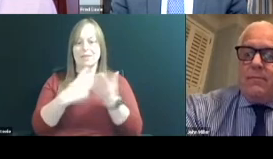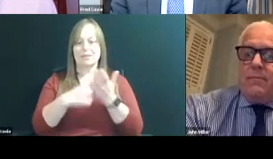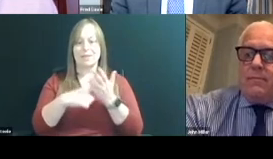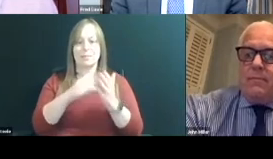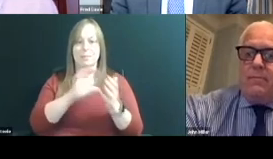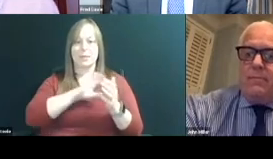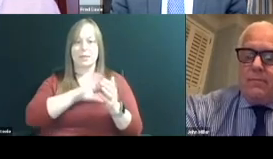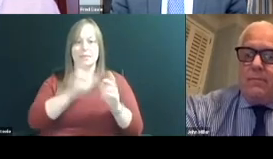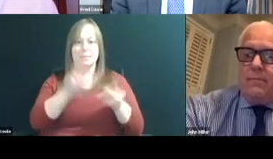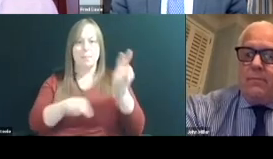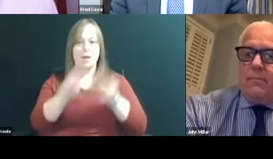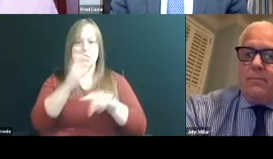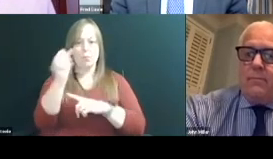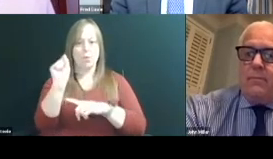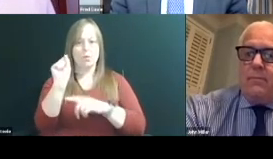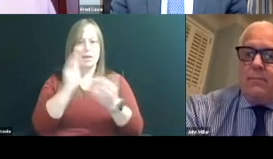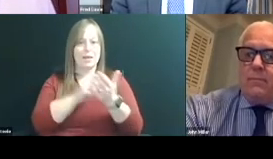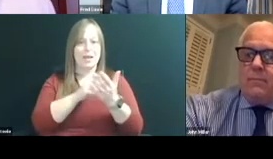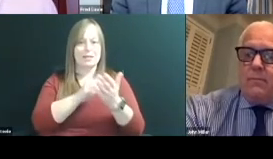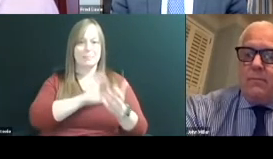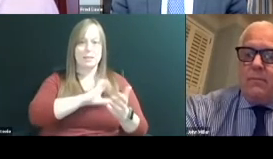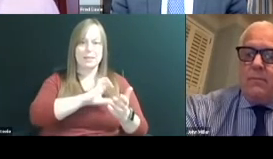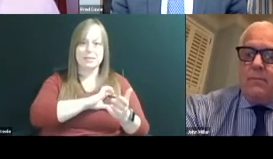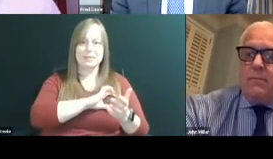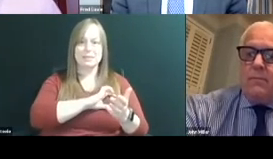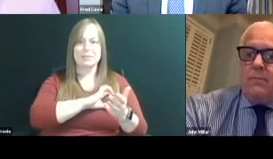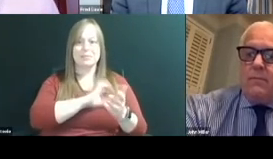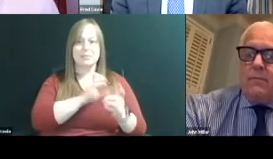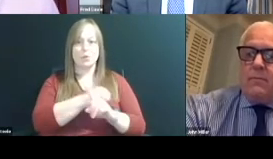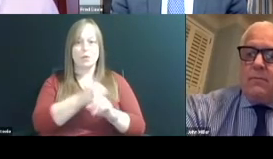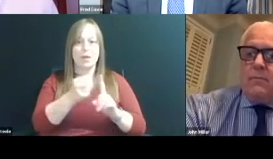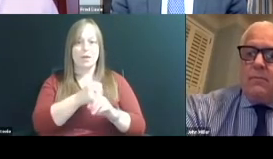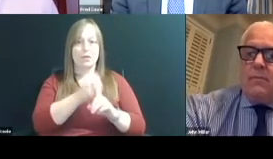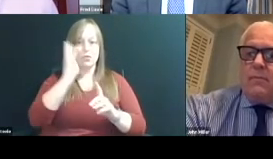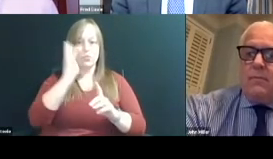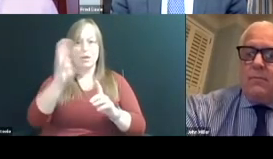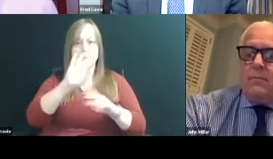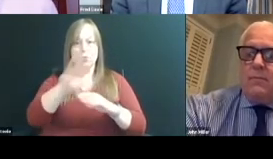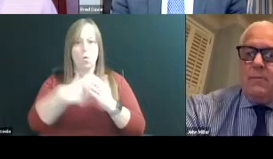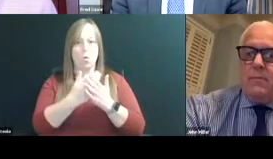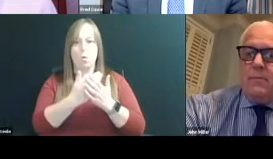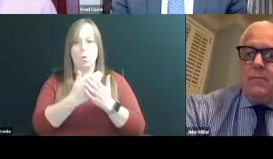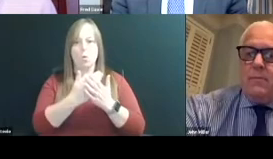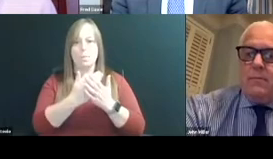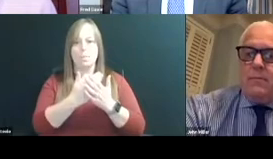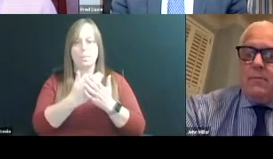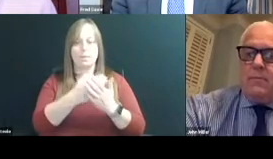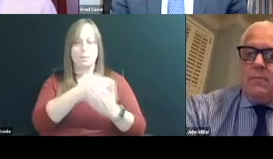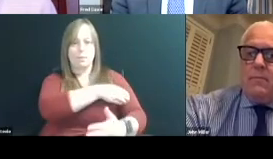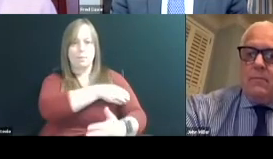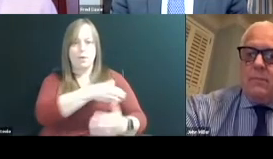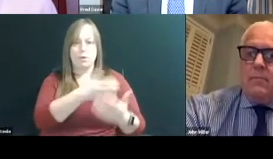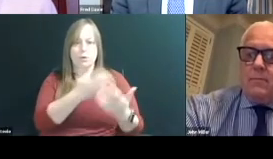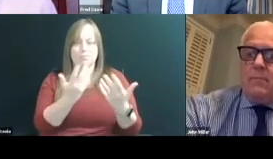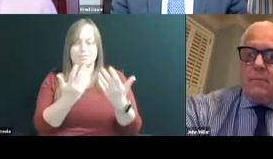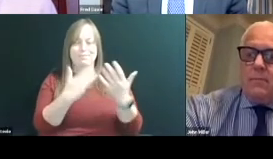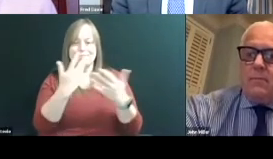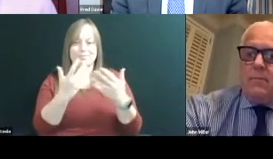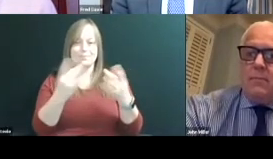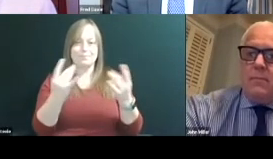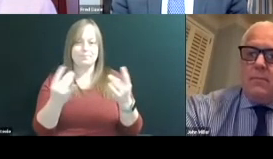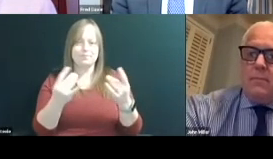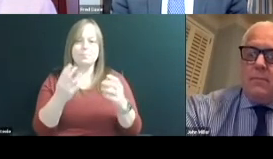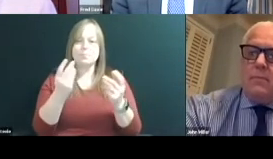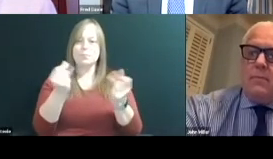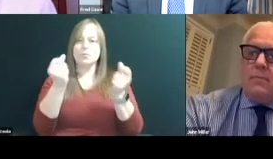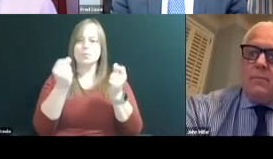police monitoring protests against police brutality that creates a whole powder keg there in some ways. Just